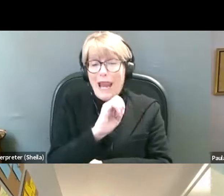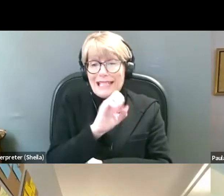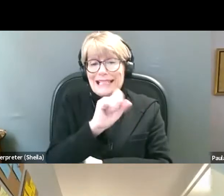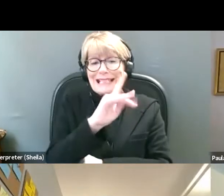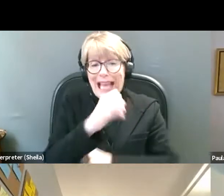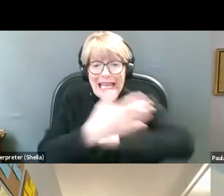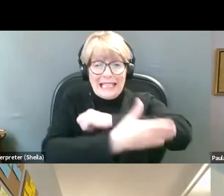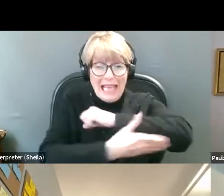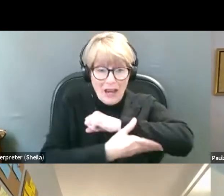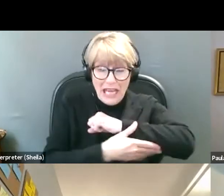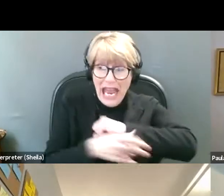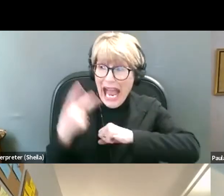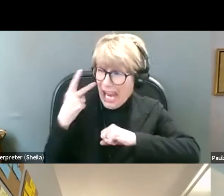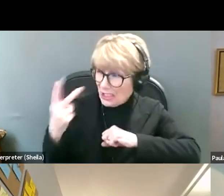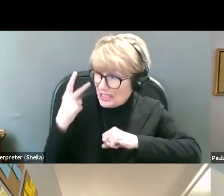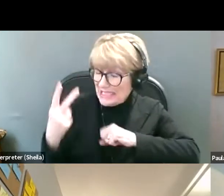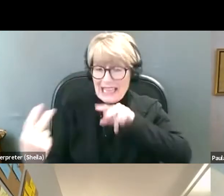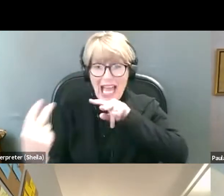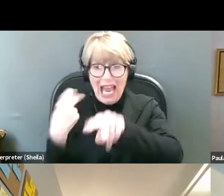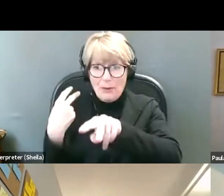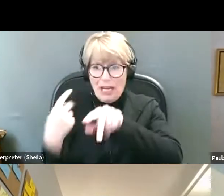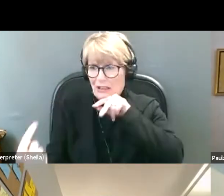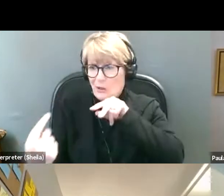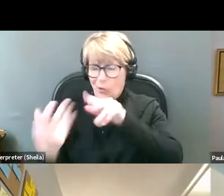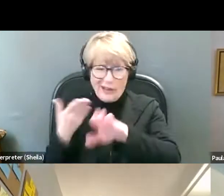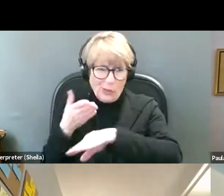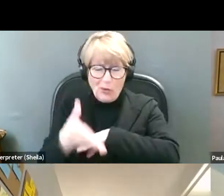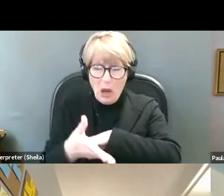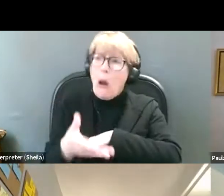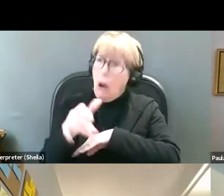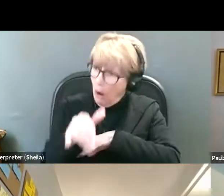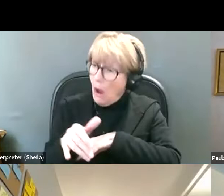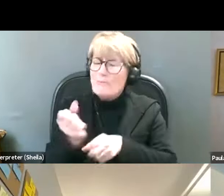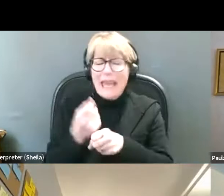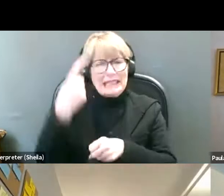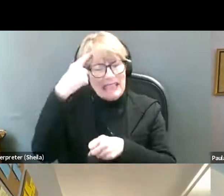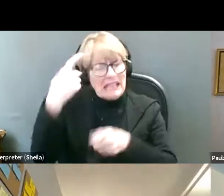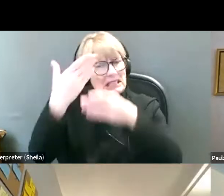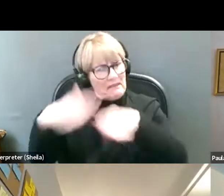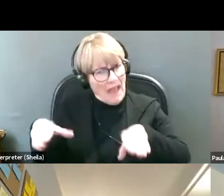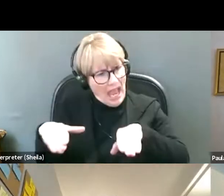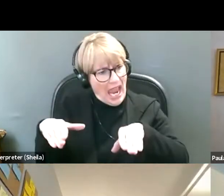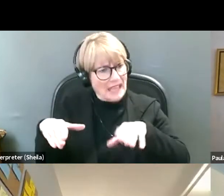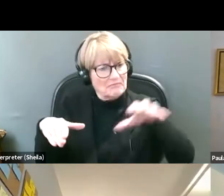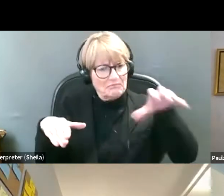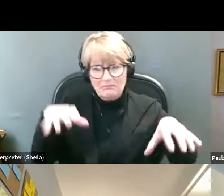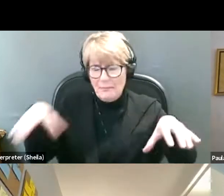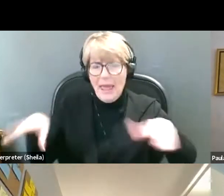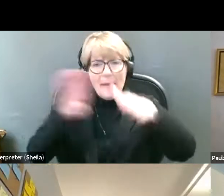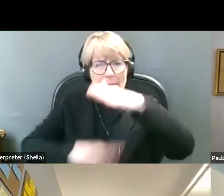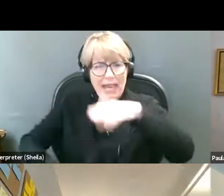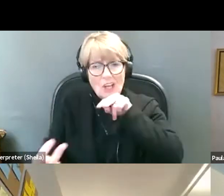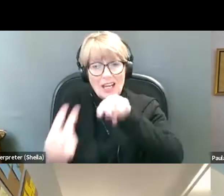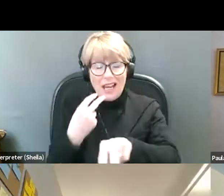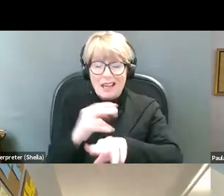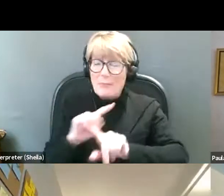see the highway going through there, maybe think makes sense to split a district along that highway. And you talk to the